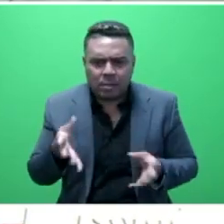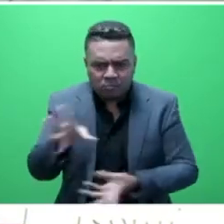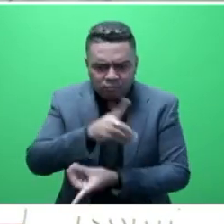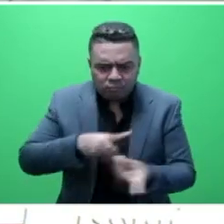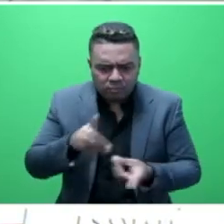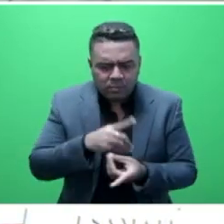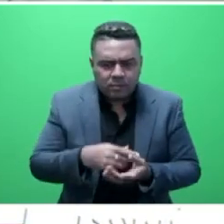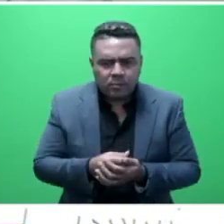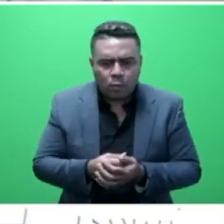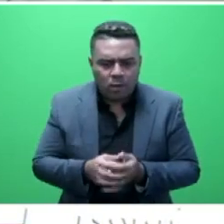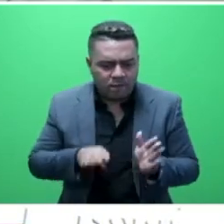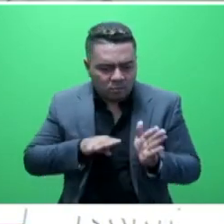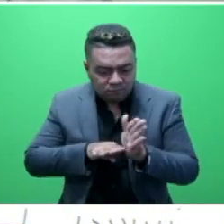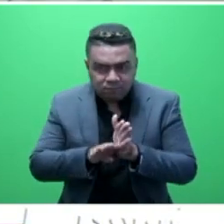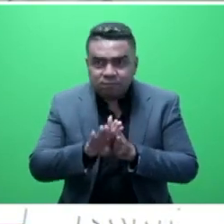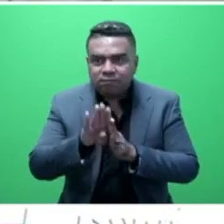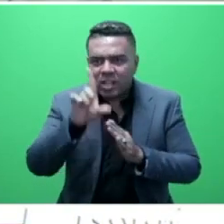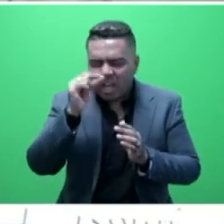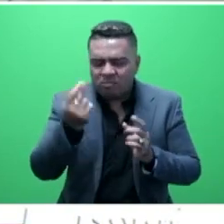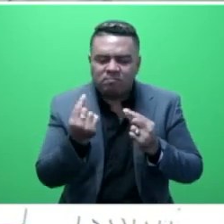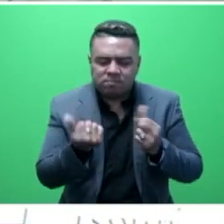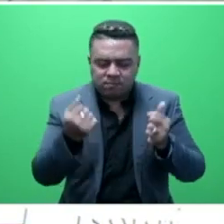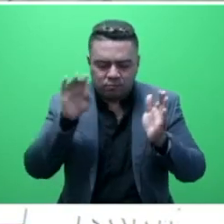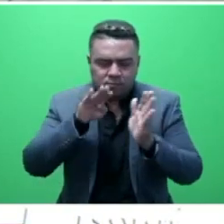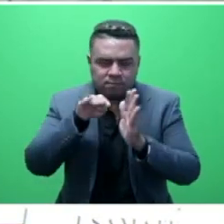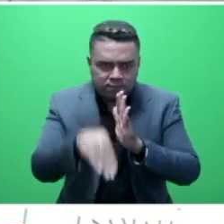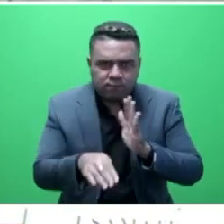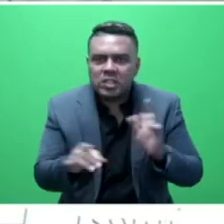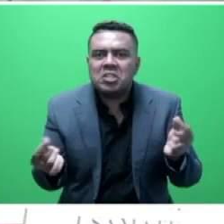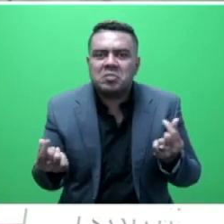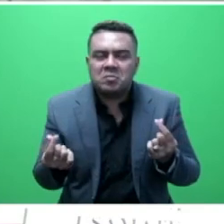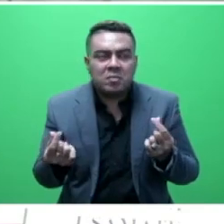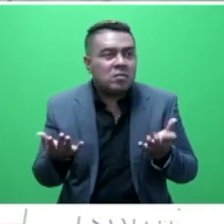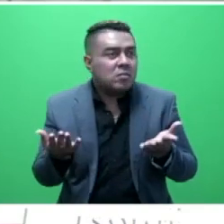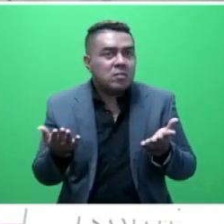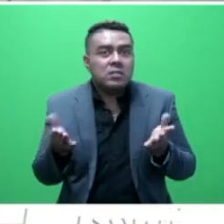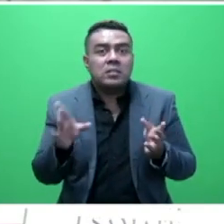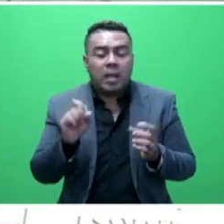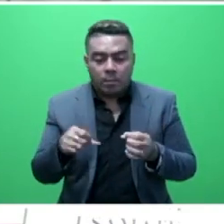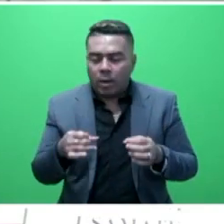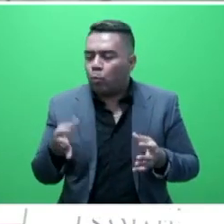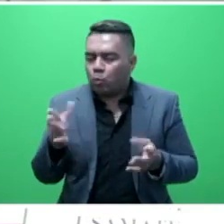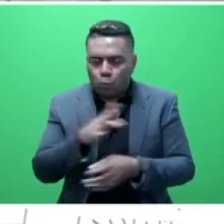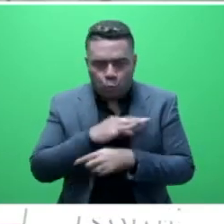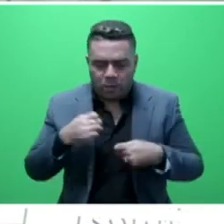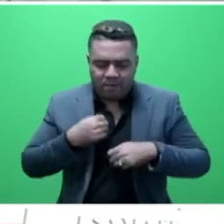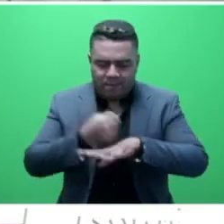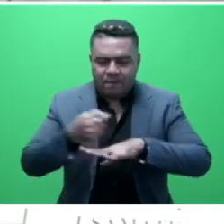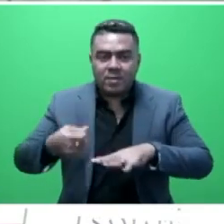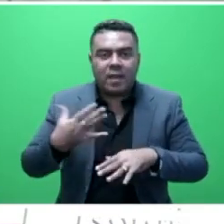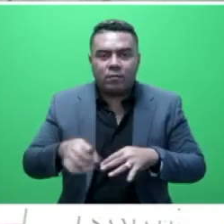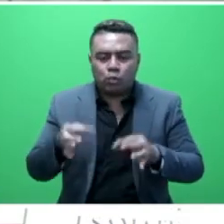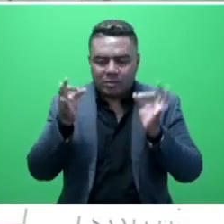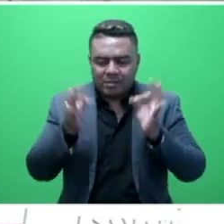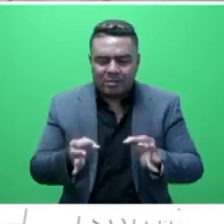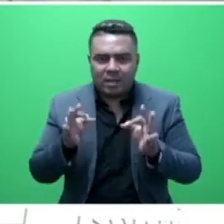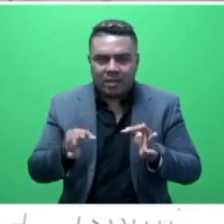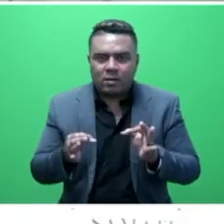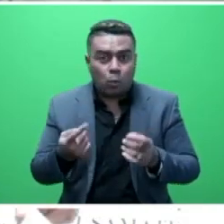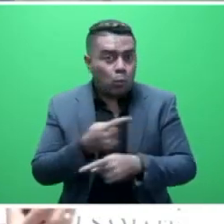evolving dynamics in this budget. But through the great many difficult decisions we've made, we were guided by a simple set of